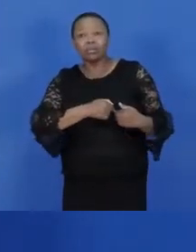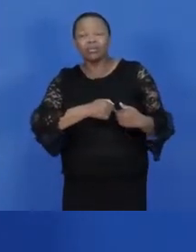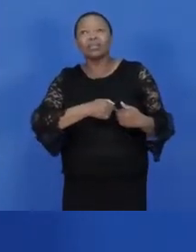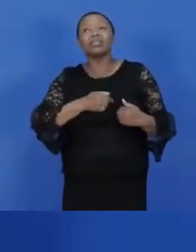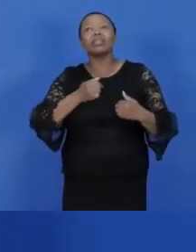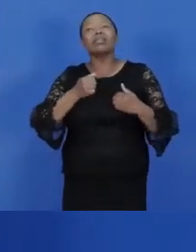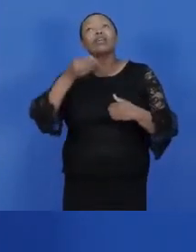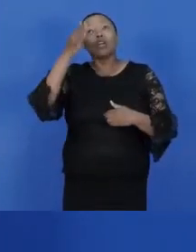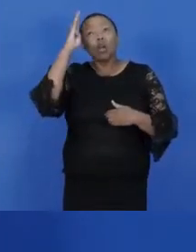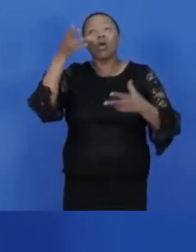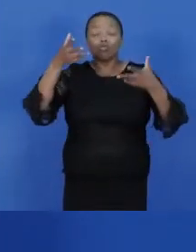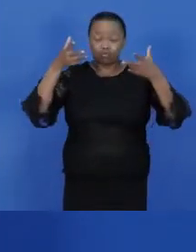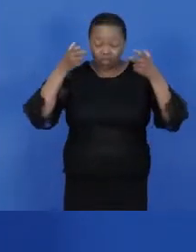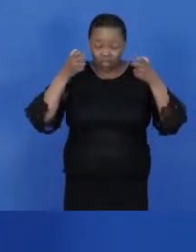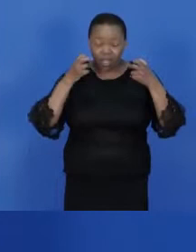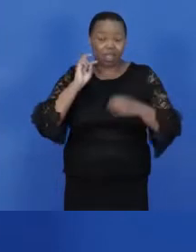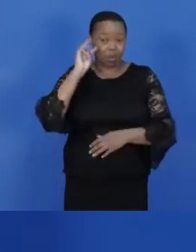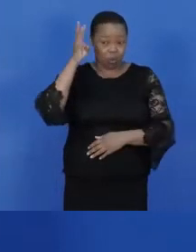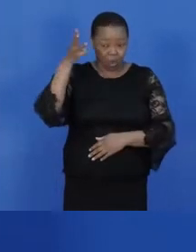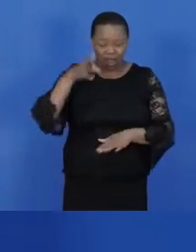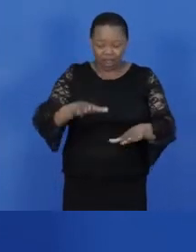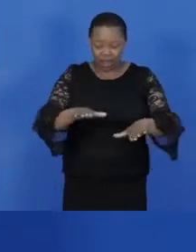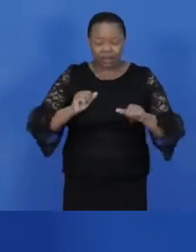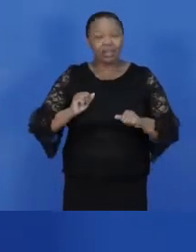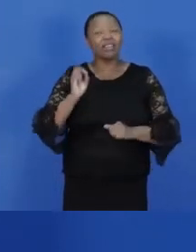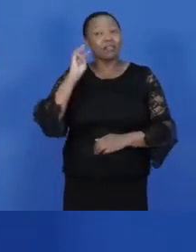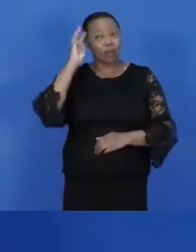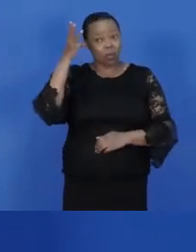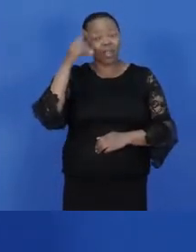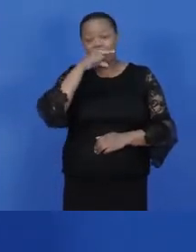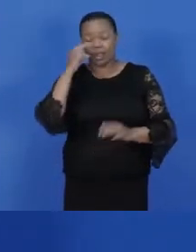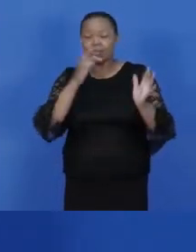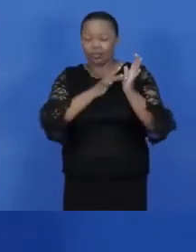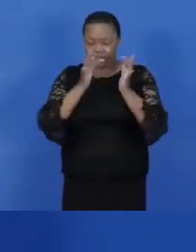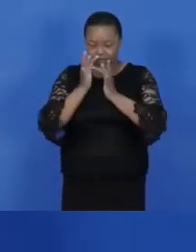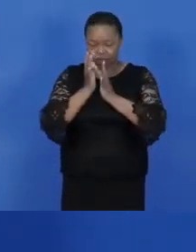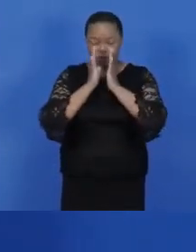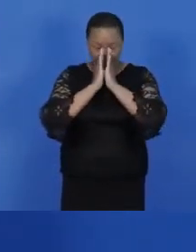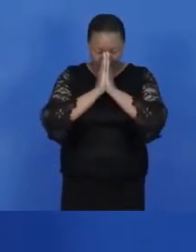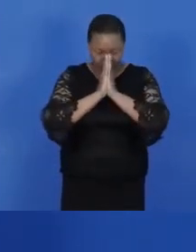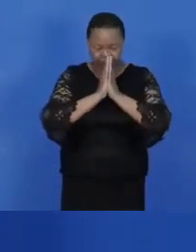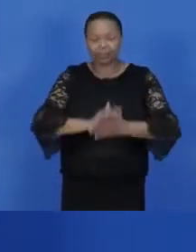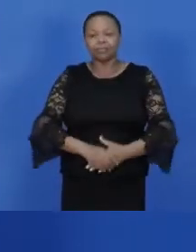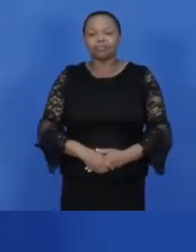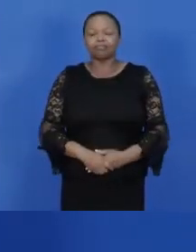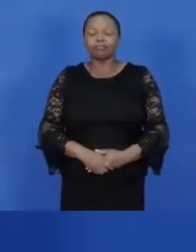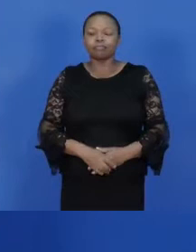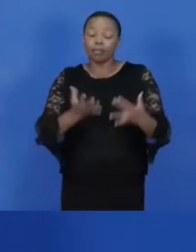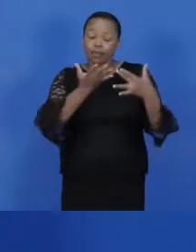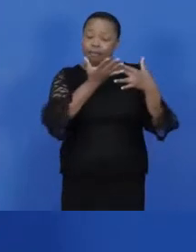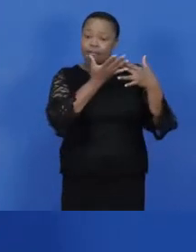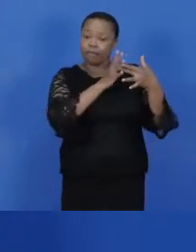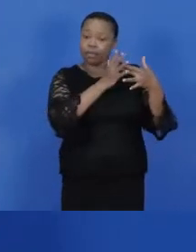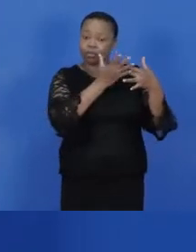our hearts, you will hear us, almighty God, and deliver us, oh Father. In the name of Jesus Christ, we pray. Amen. And